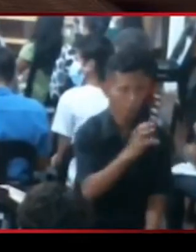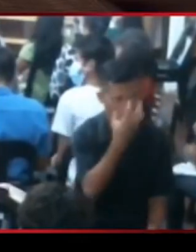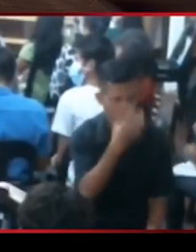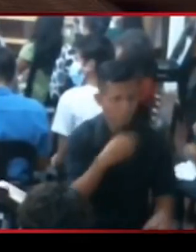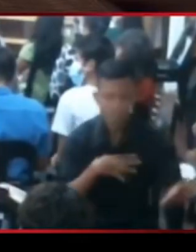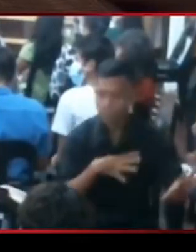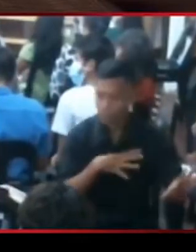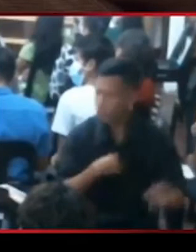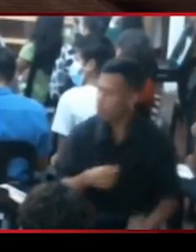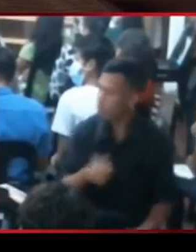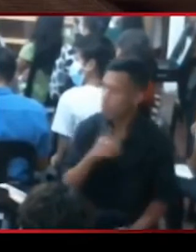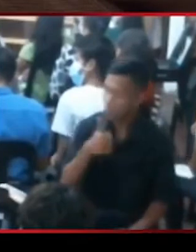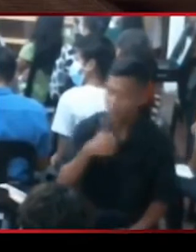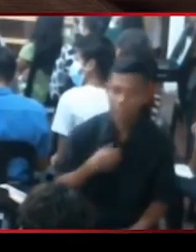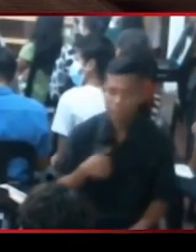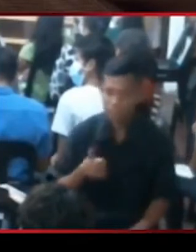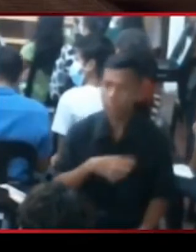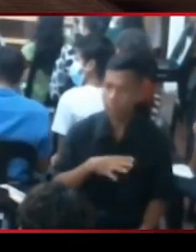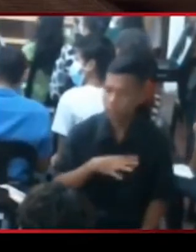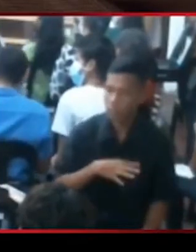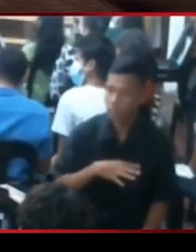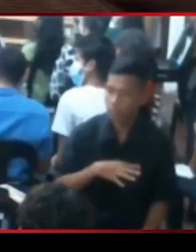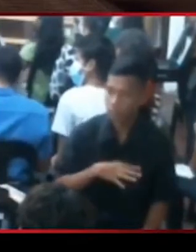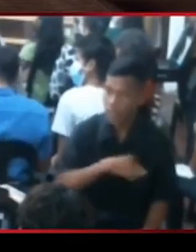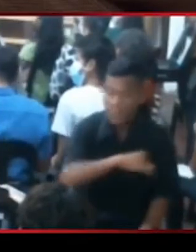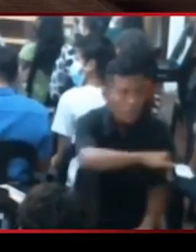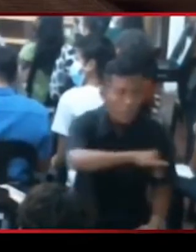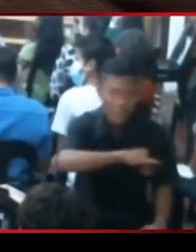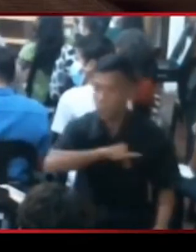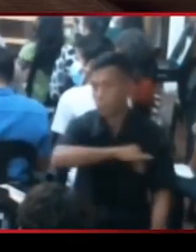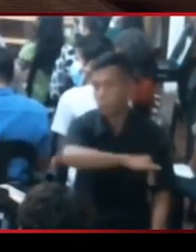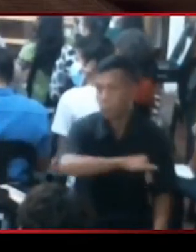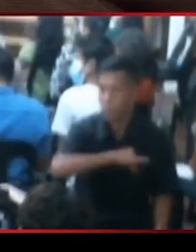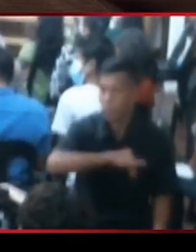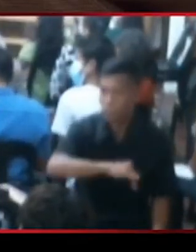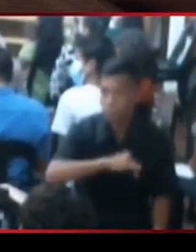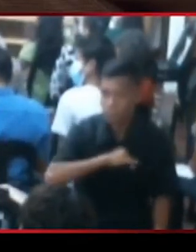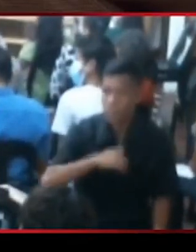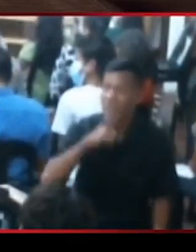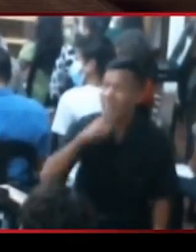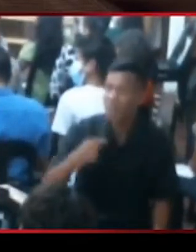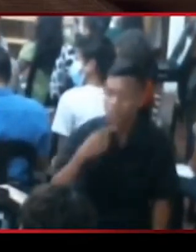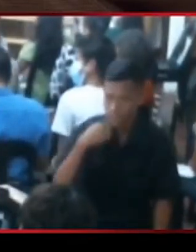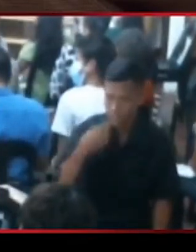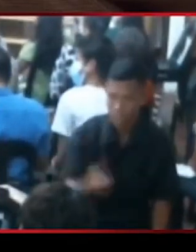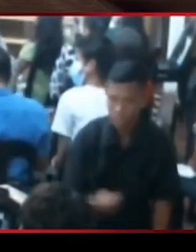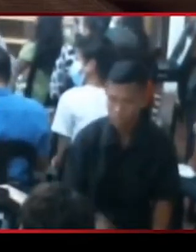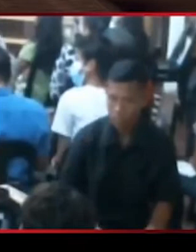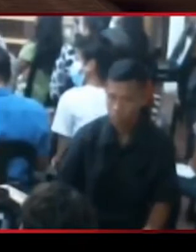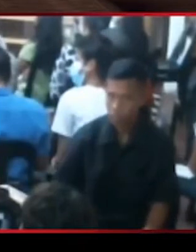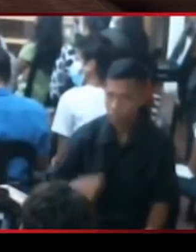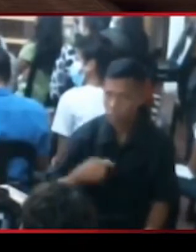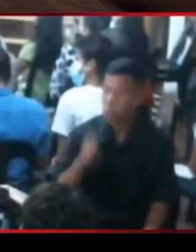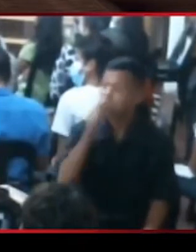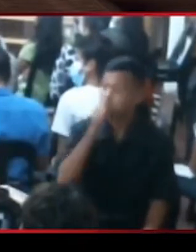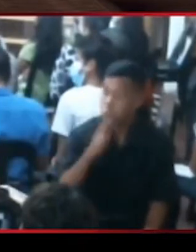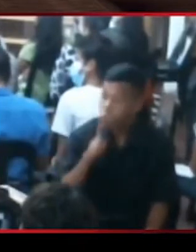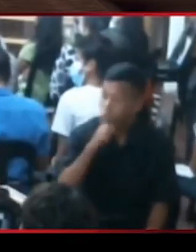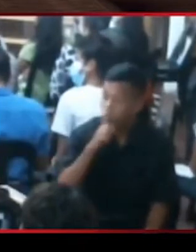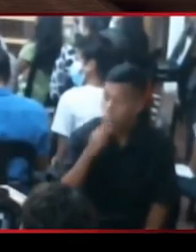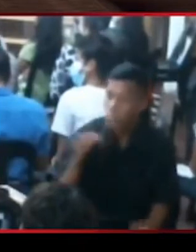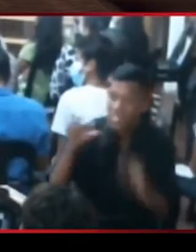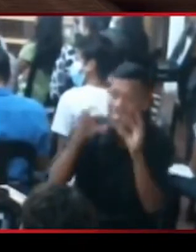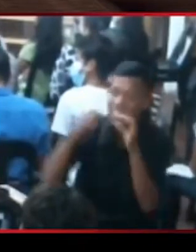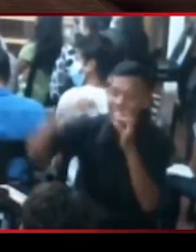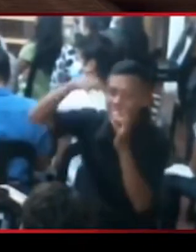on both sides of the fence. And I'm so glad several times I kept quiet, kept my mouth